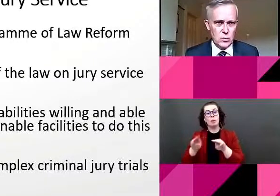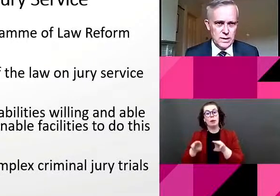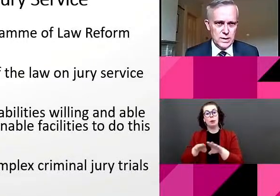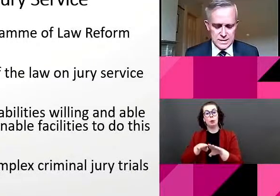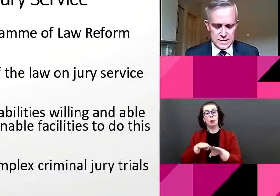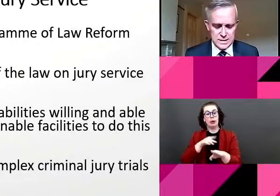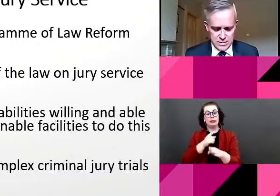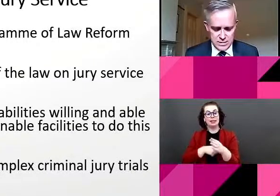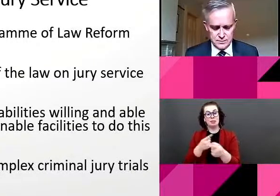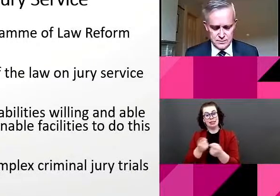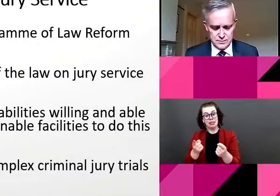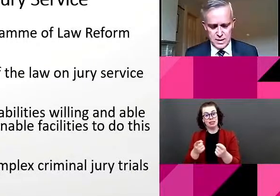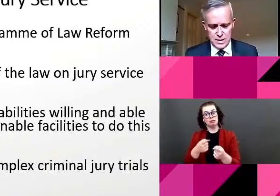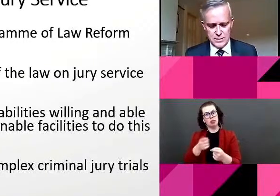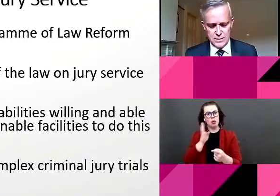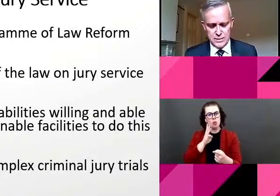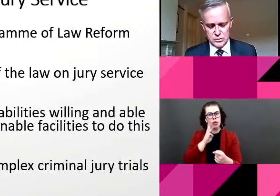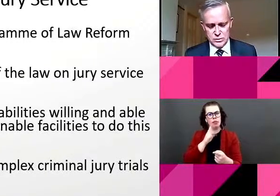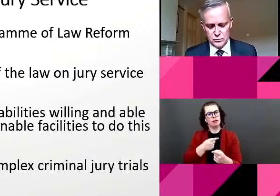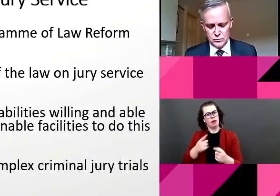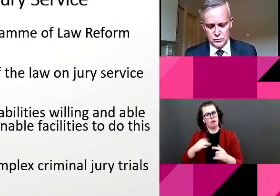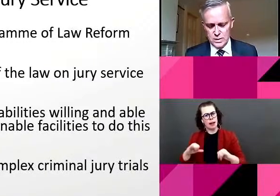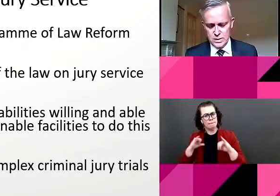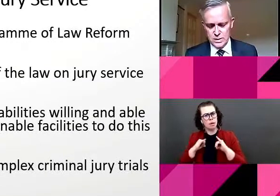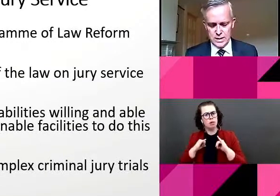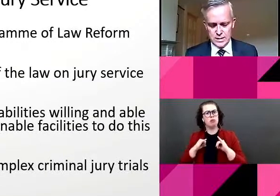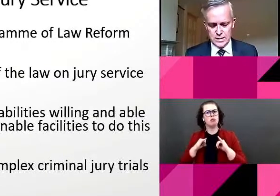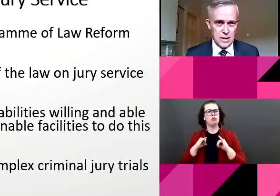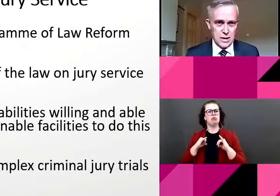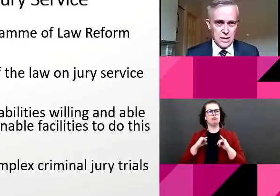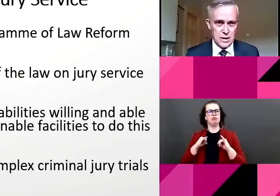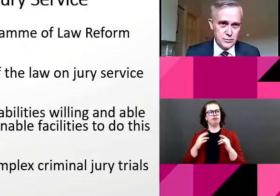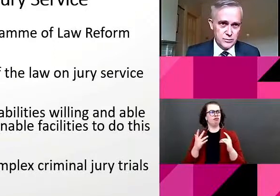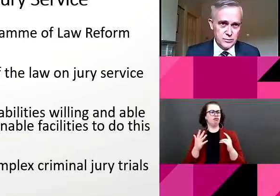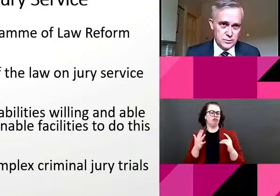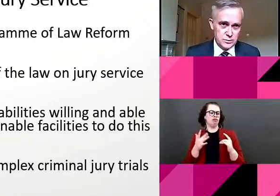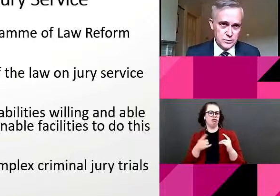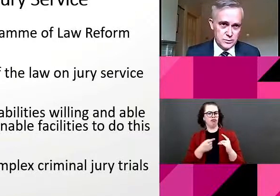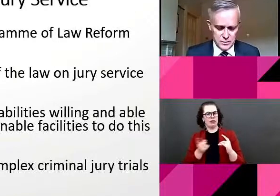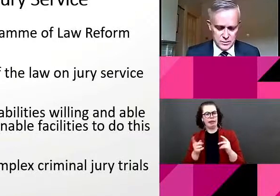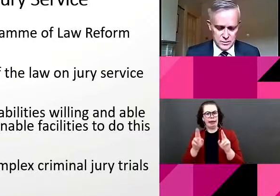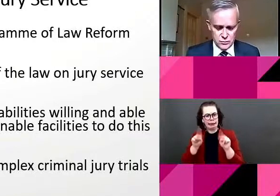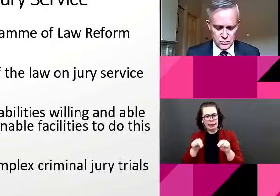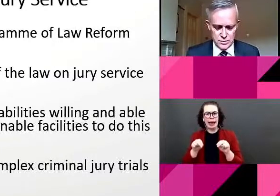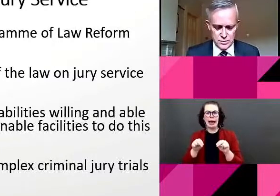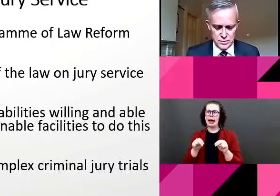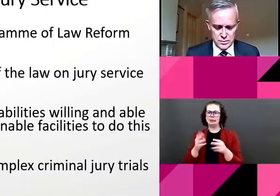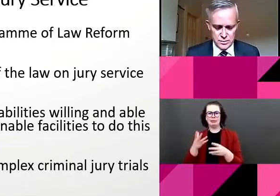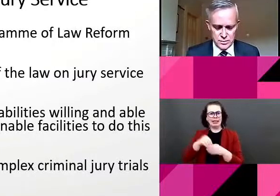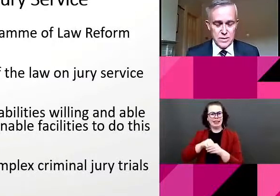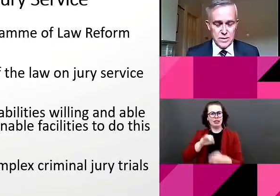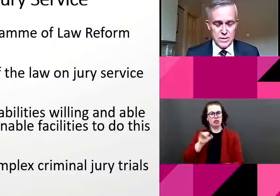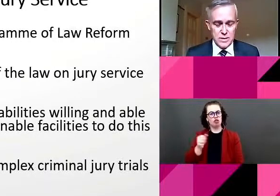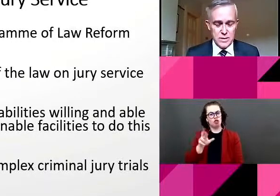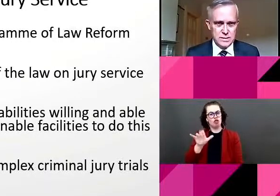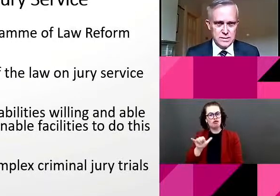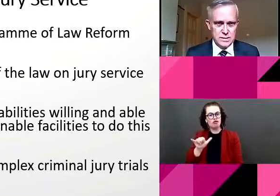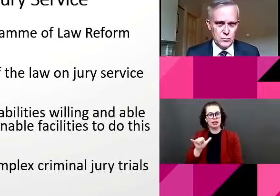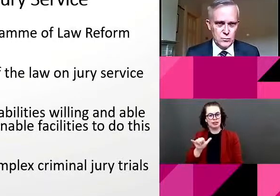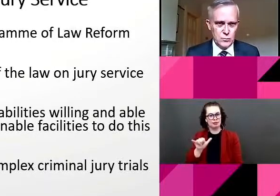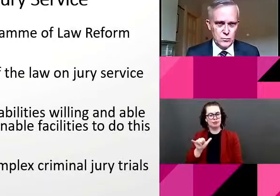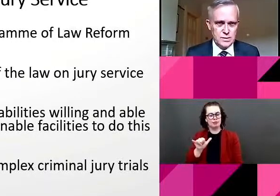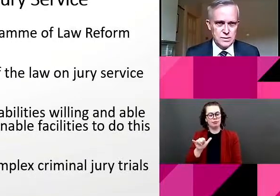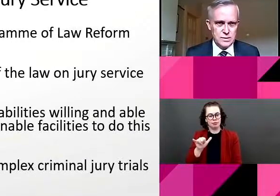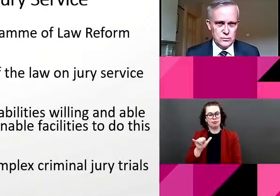are willing and able to carry out the functions of a juror,